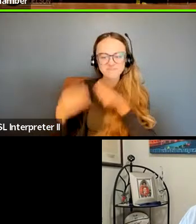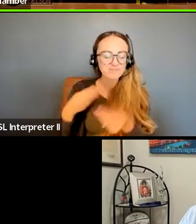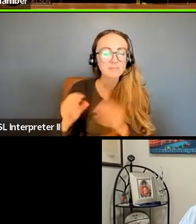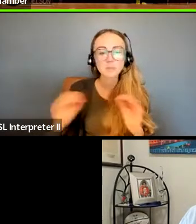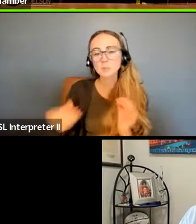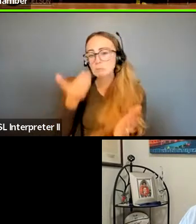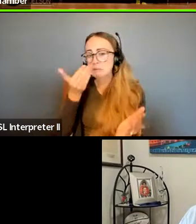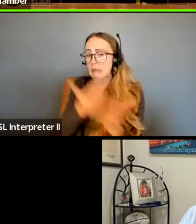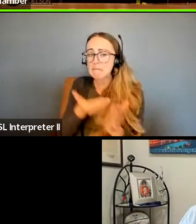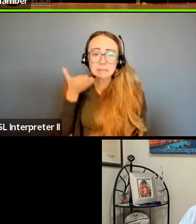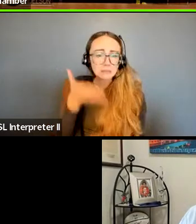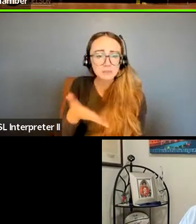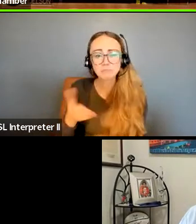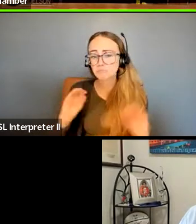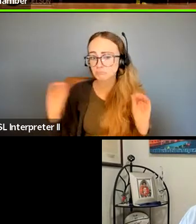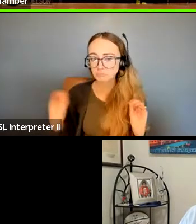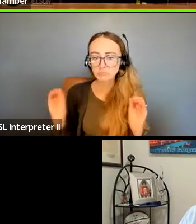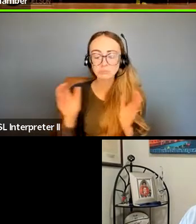his events.